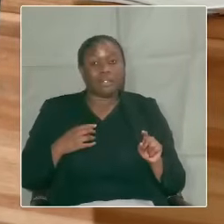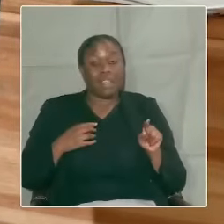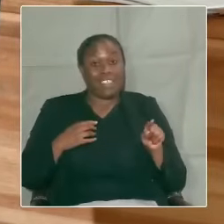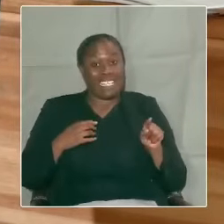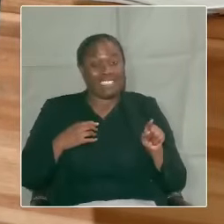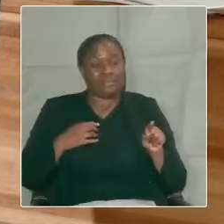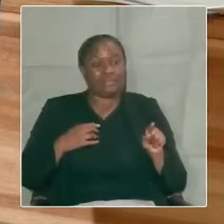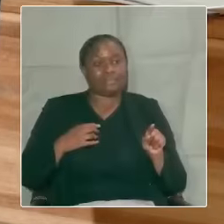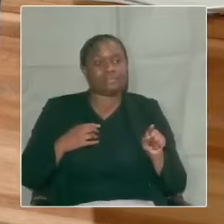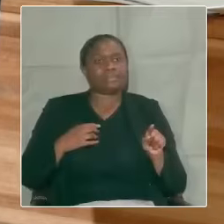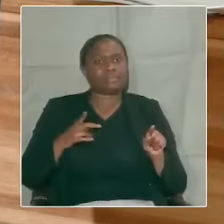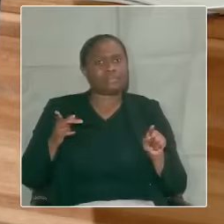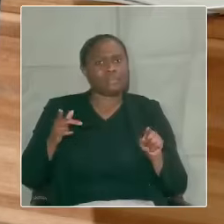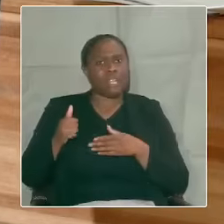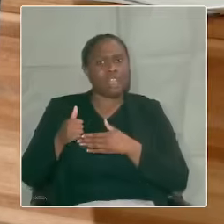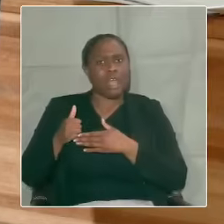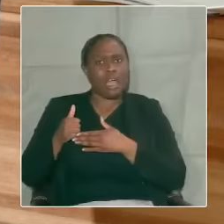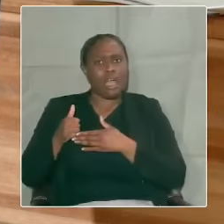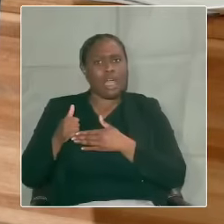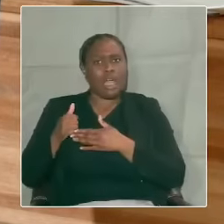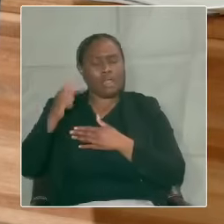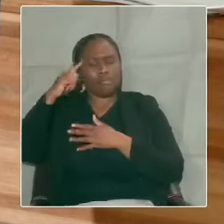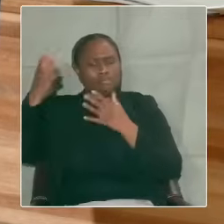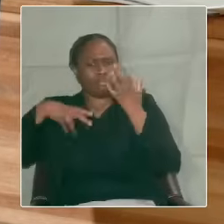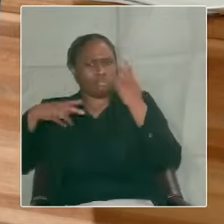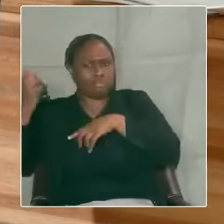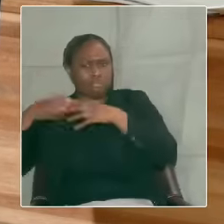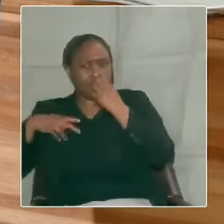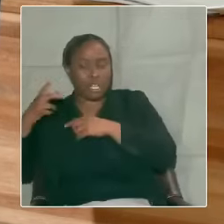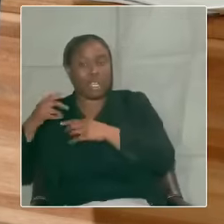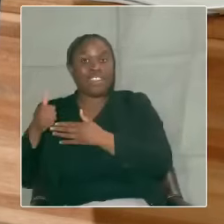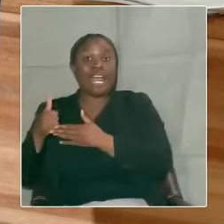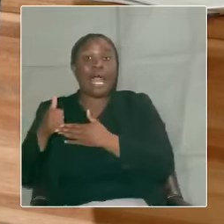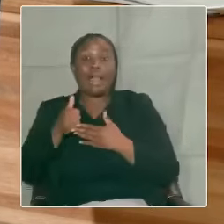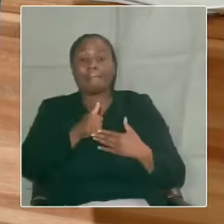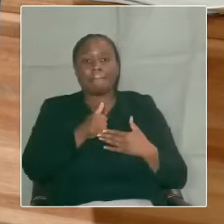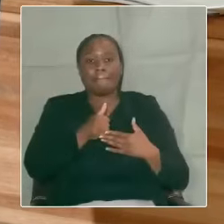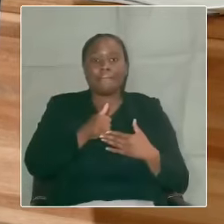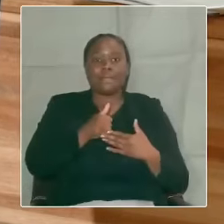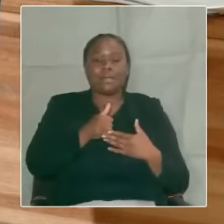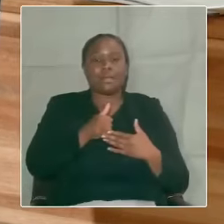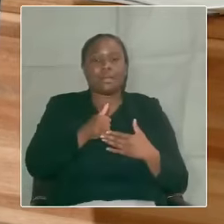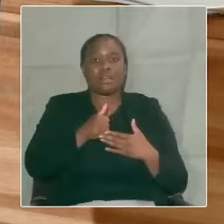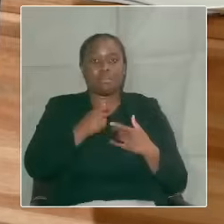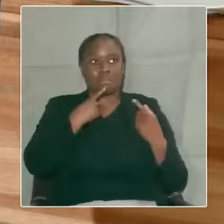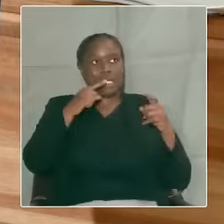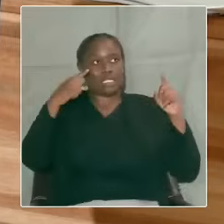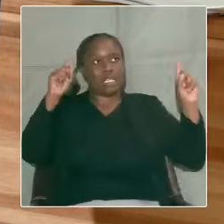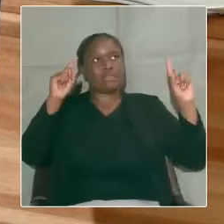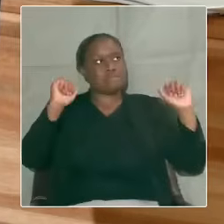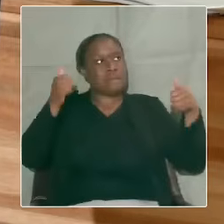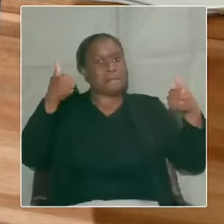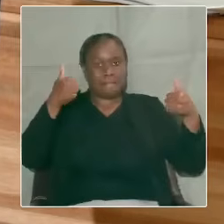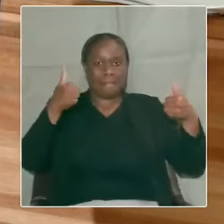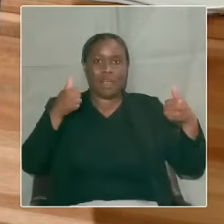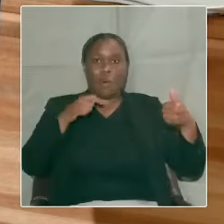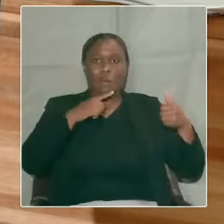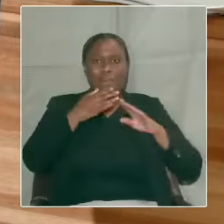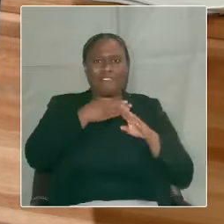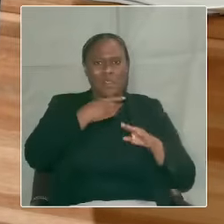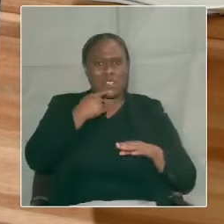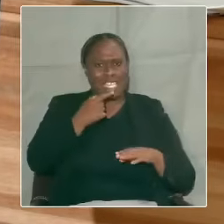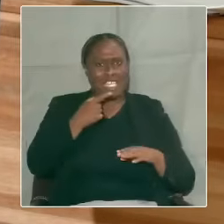determining the success and the statement that you make when you say their success rate